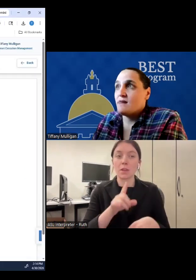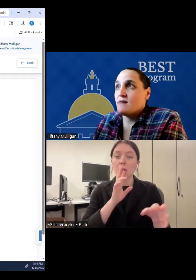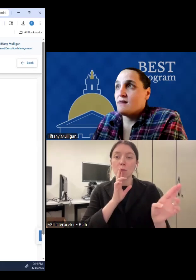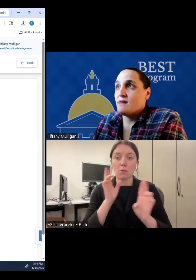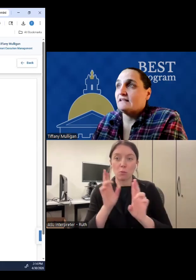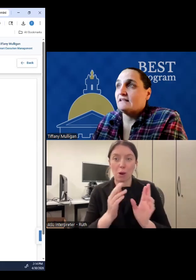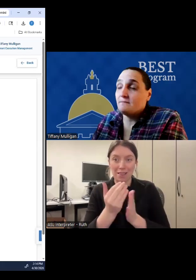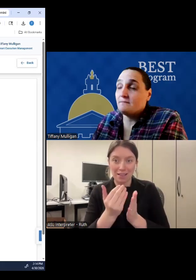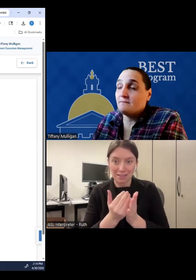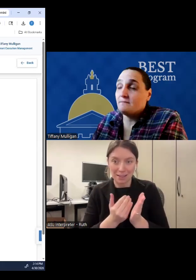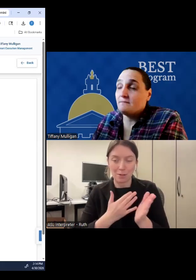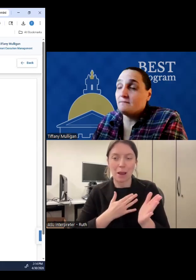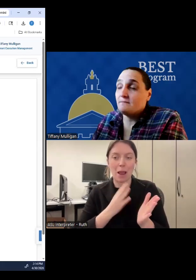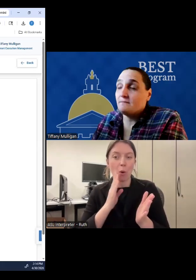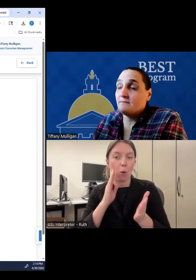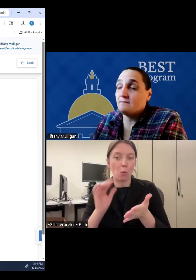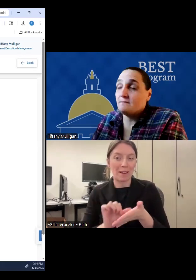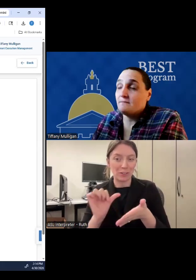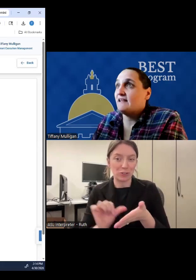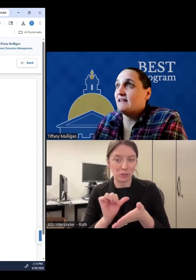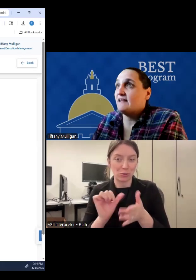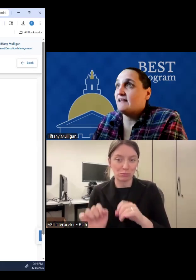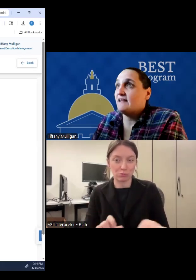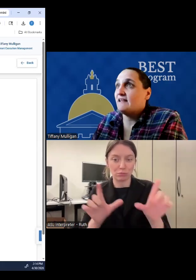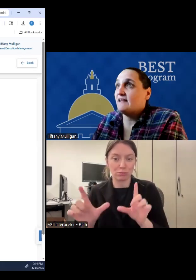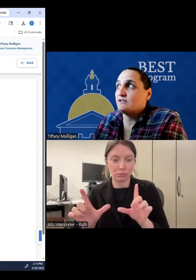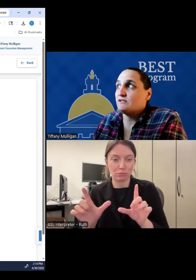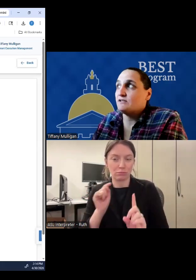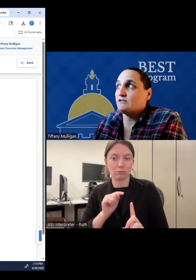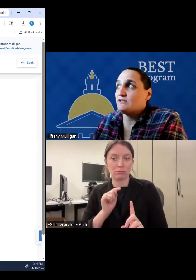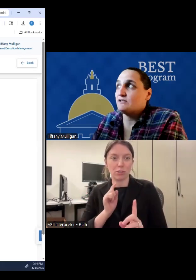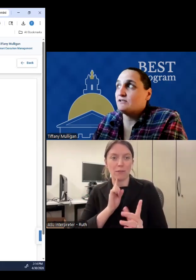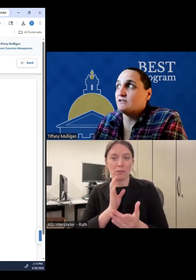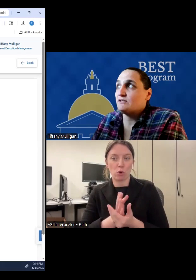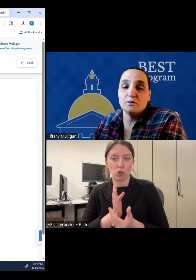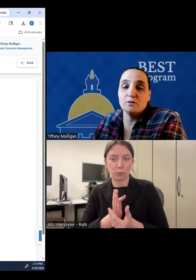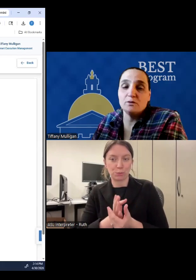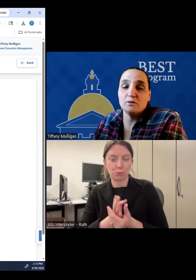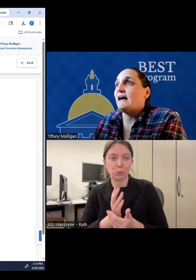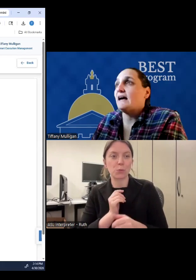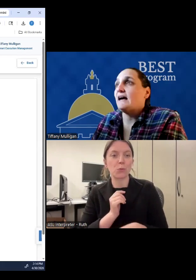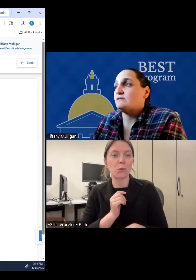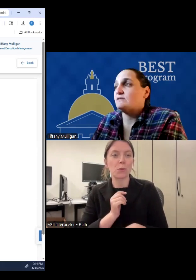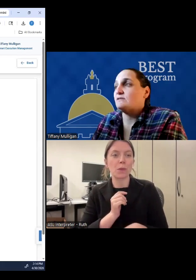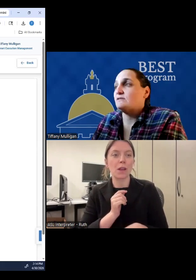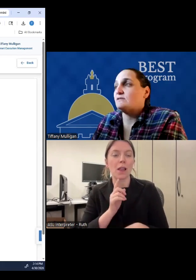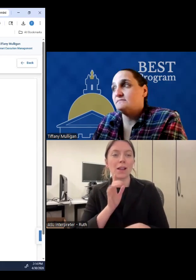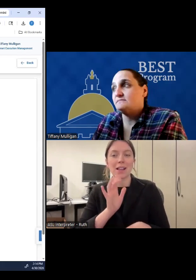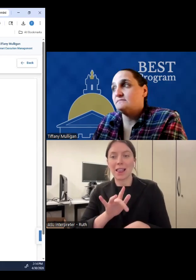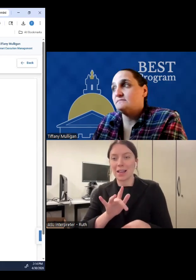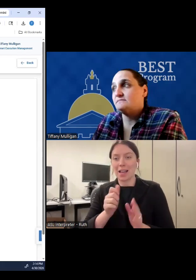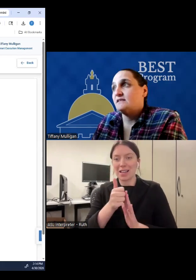my home page, and then it took me to the folder, and I went to Accounts Payable.